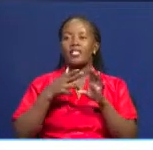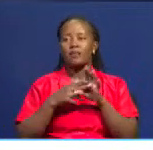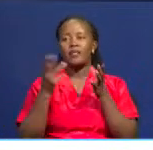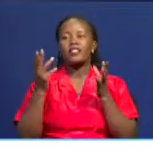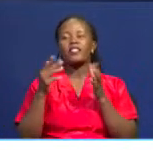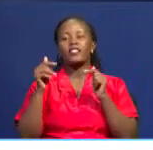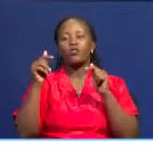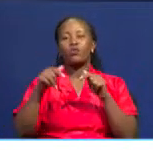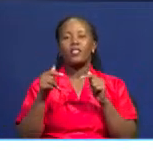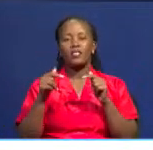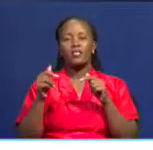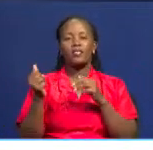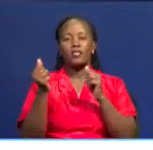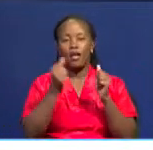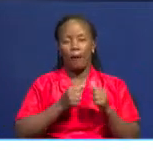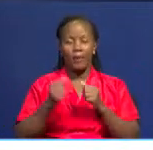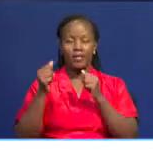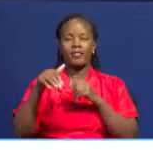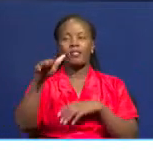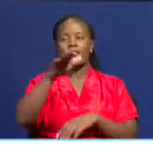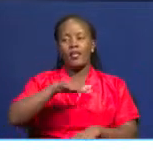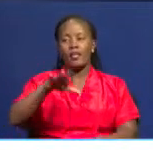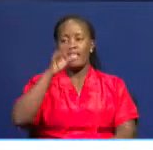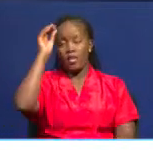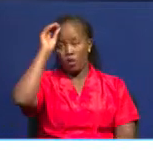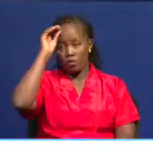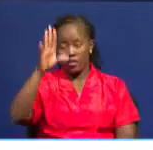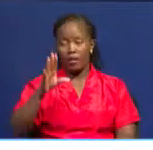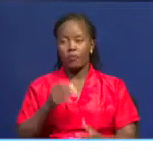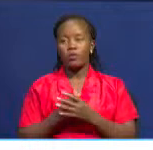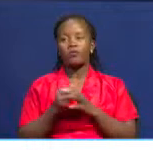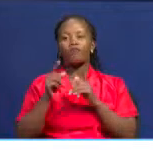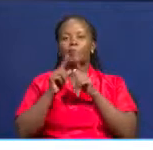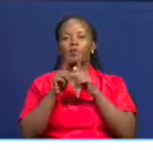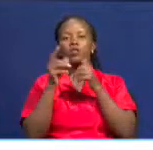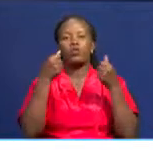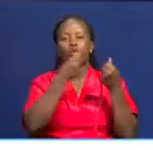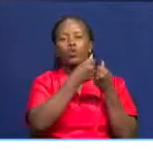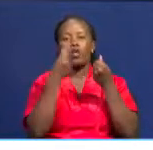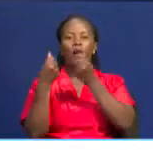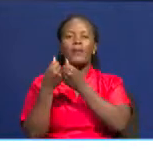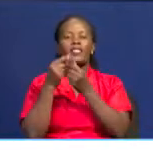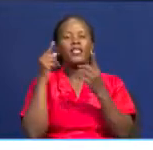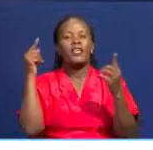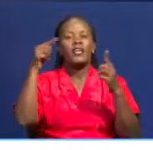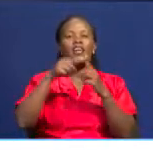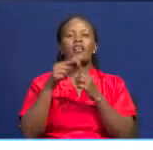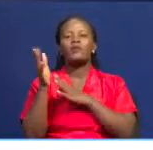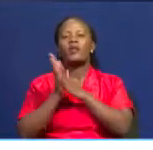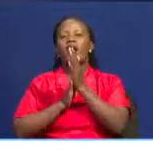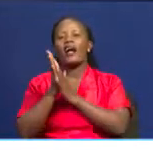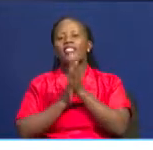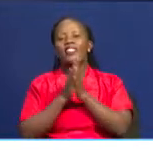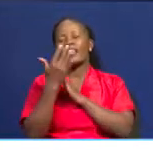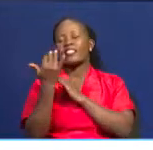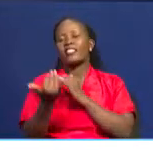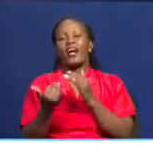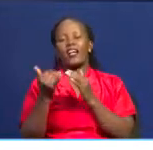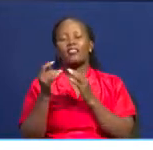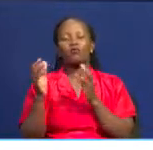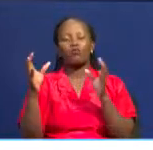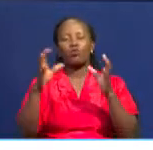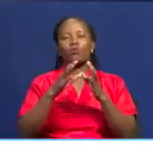held today at the Ndumberi Golf Club. The tournament was organized to attract young talents below the ages of 10